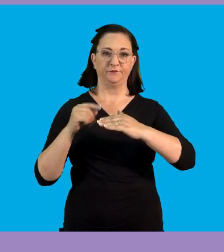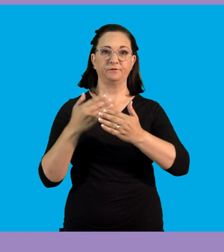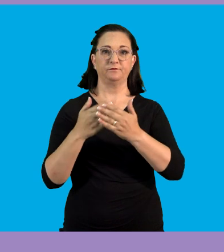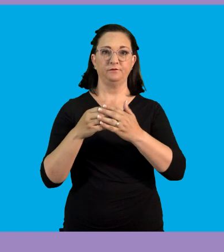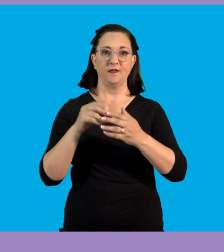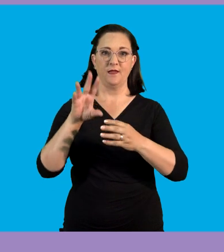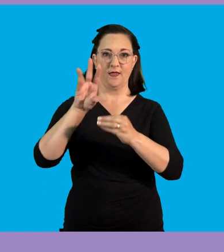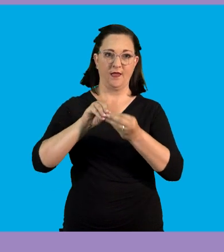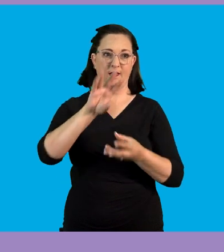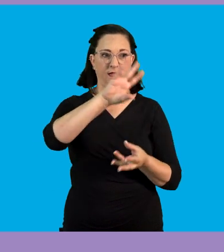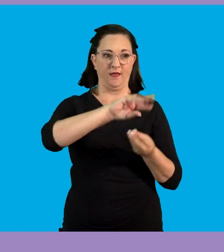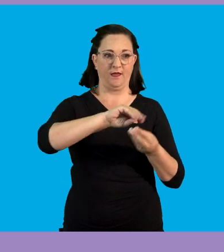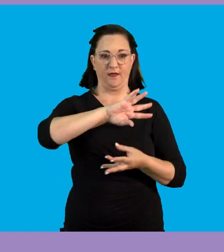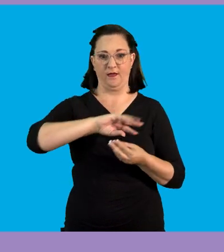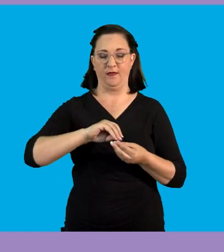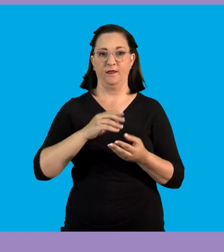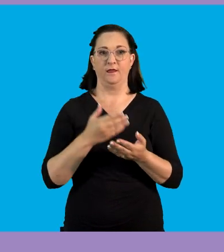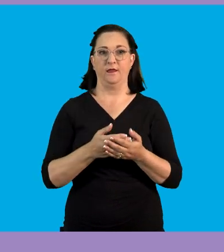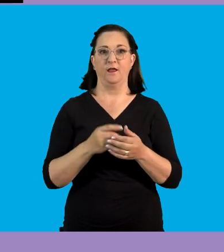to 180 degrees.